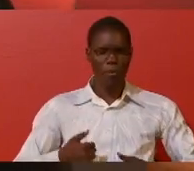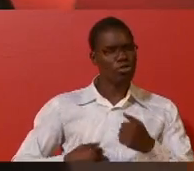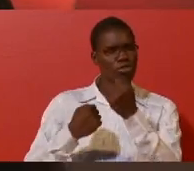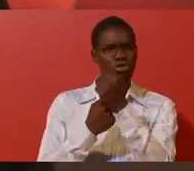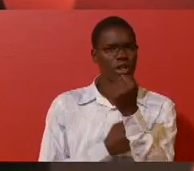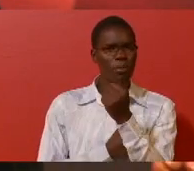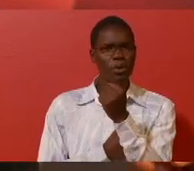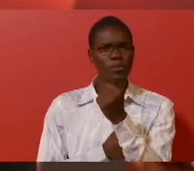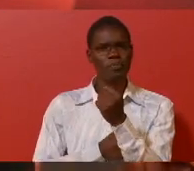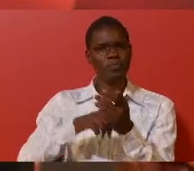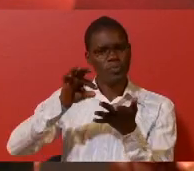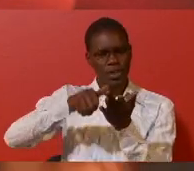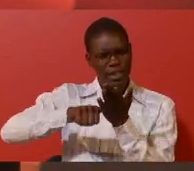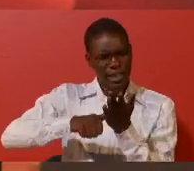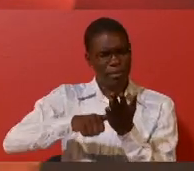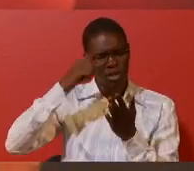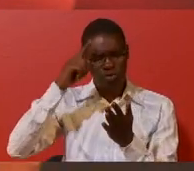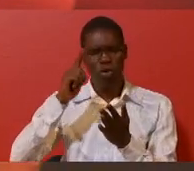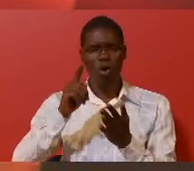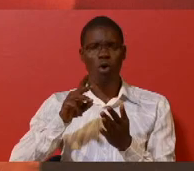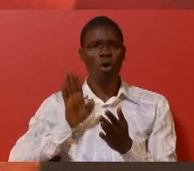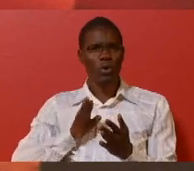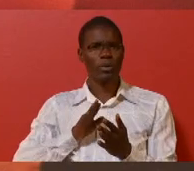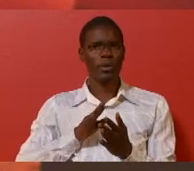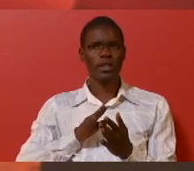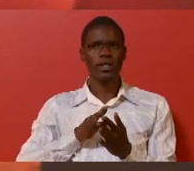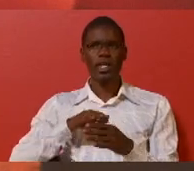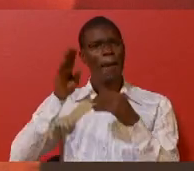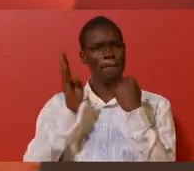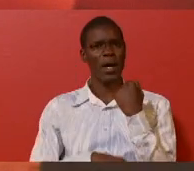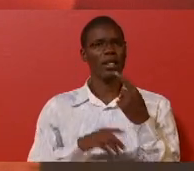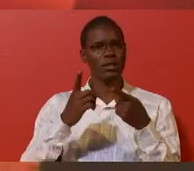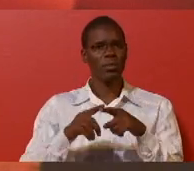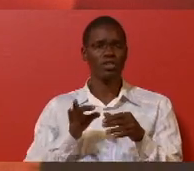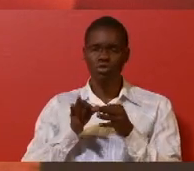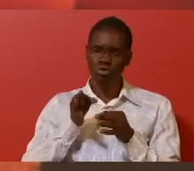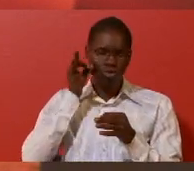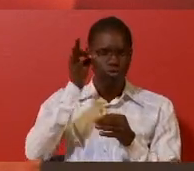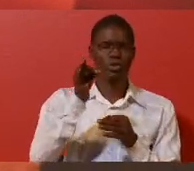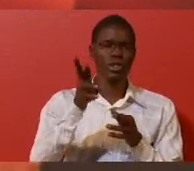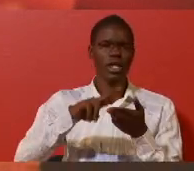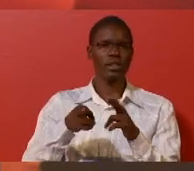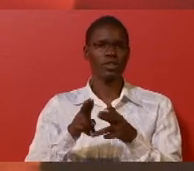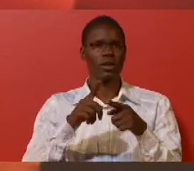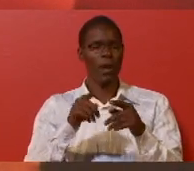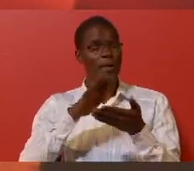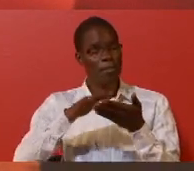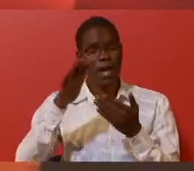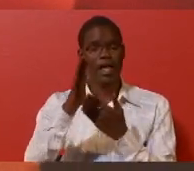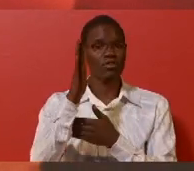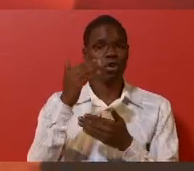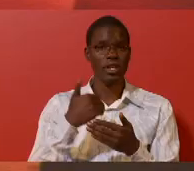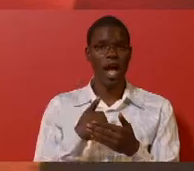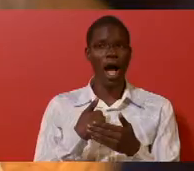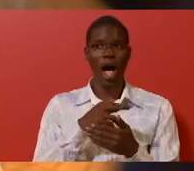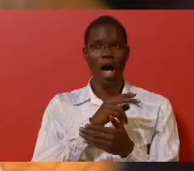especially for women, it becomes very detrimental to future relationships. But praise God, there